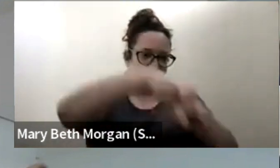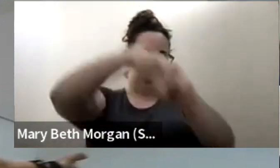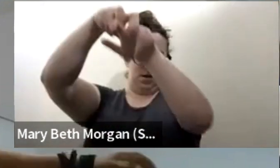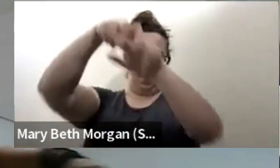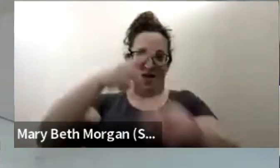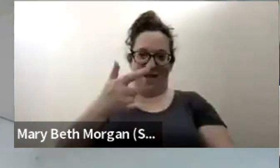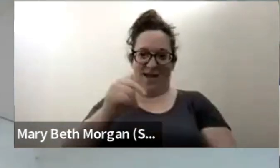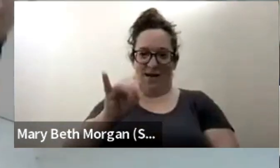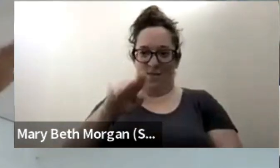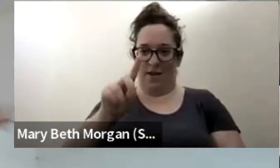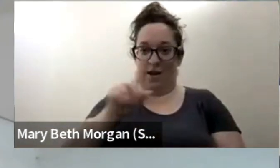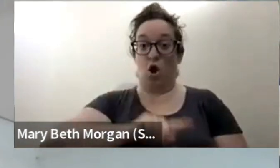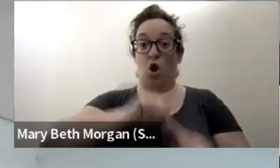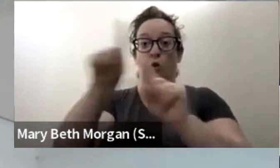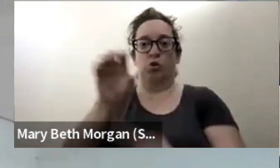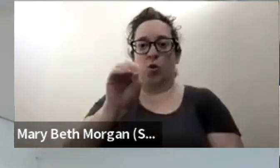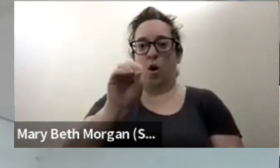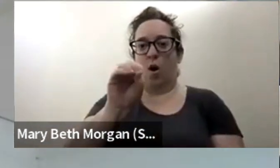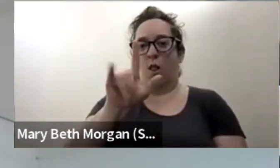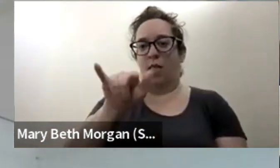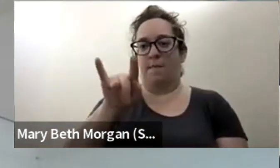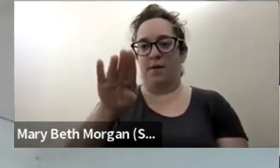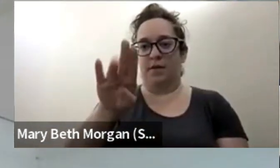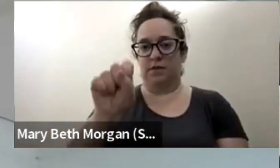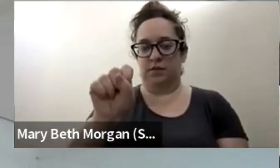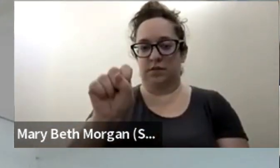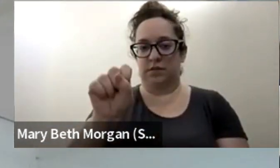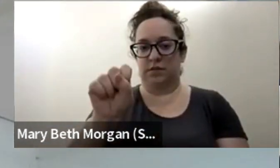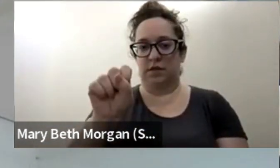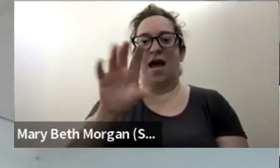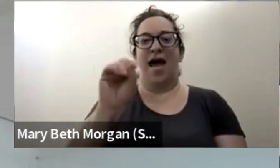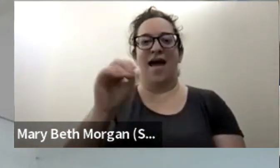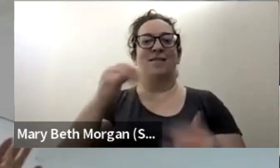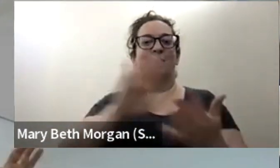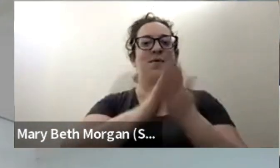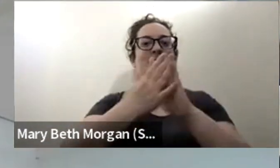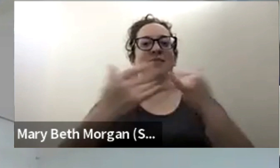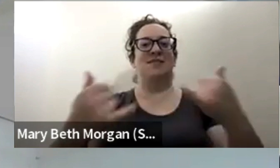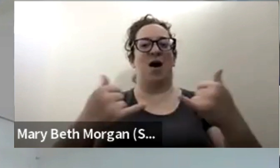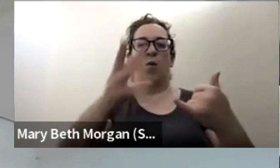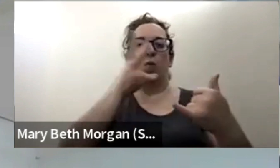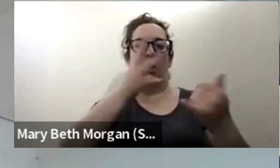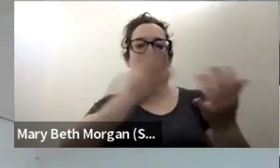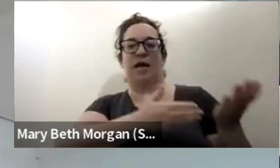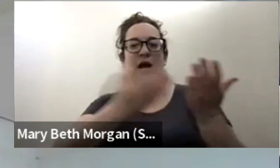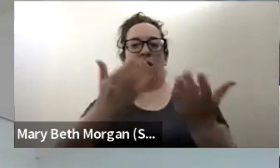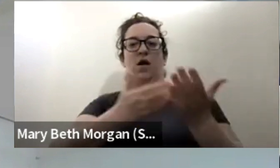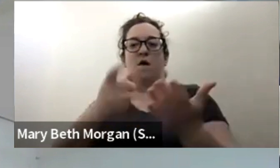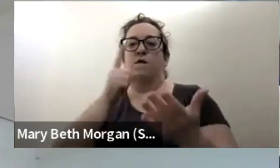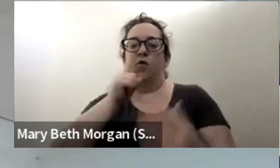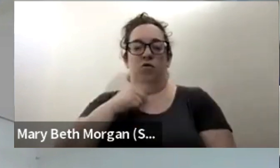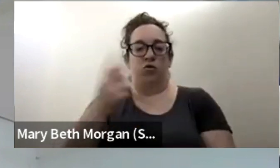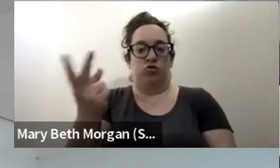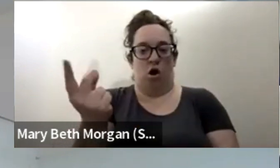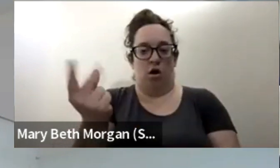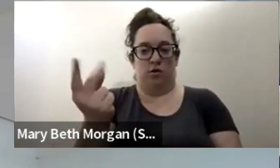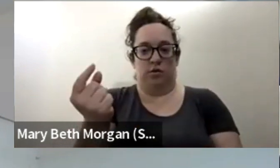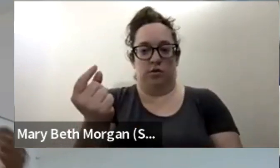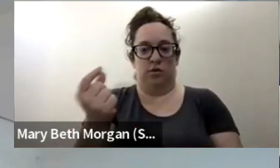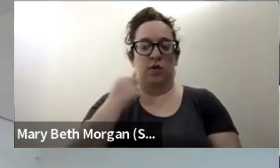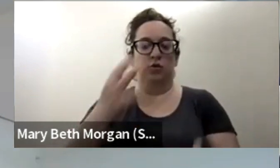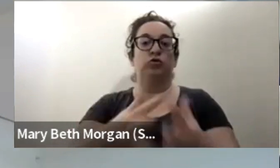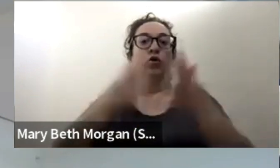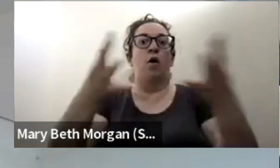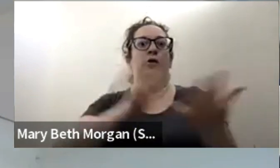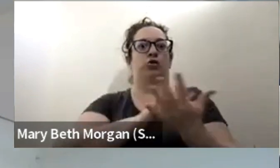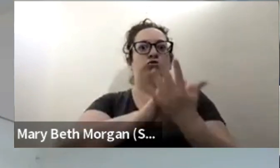Ganymede away to Olympus, where Ganymede is now essentially the water carrier for the gods. So there's